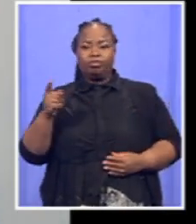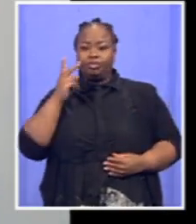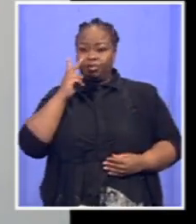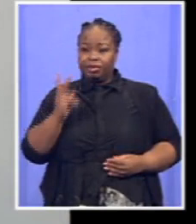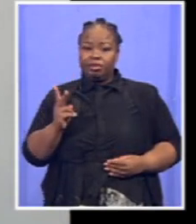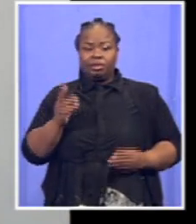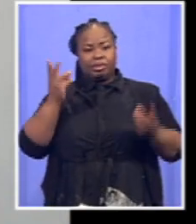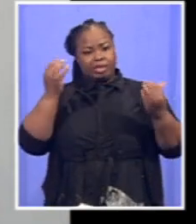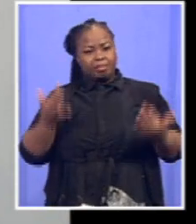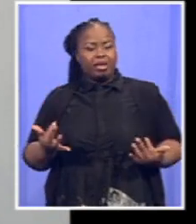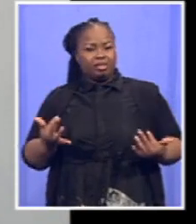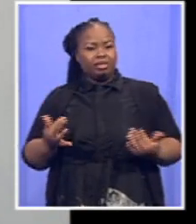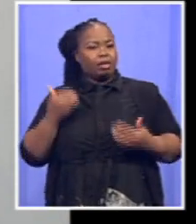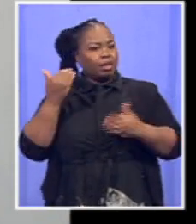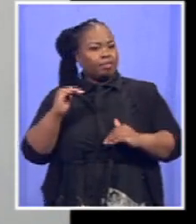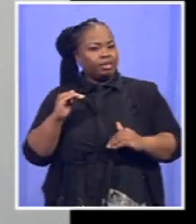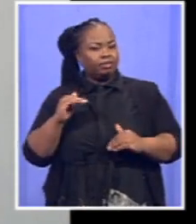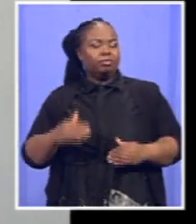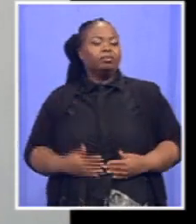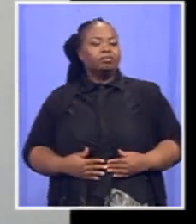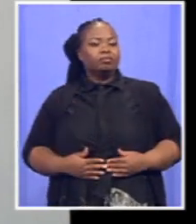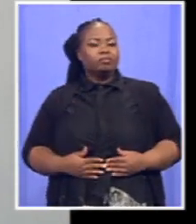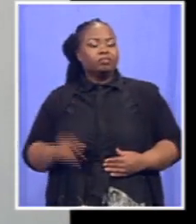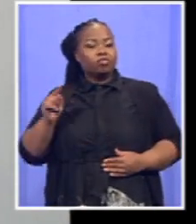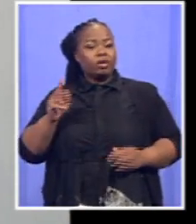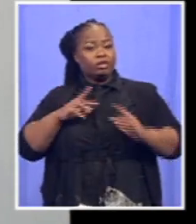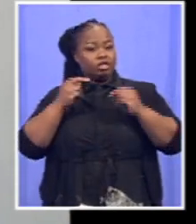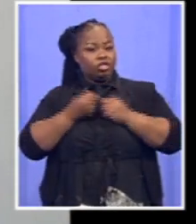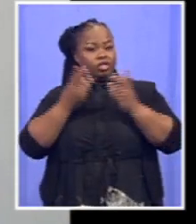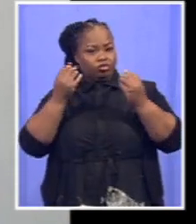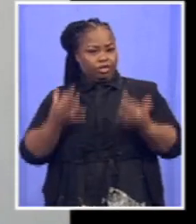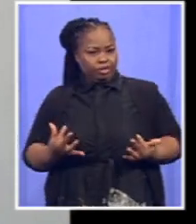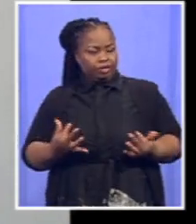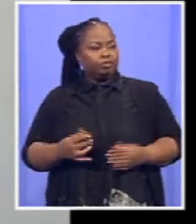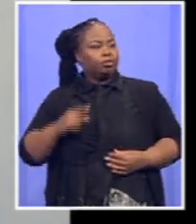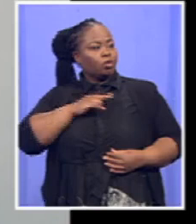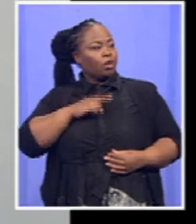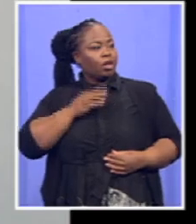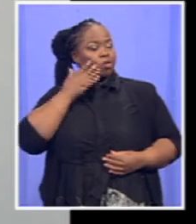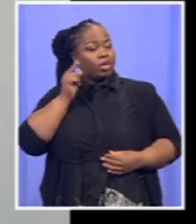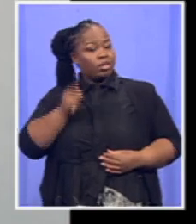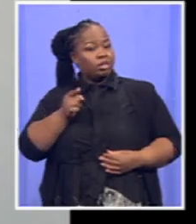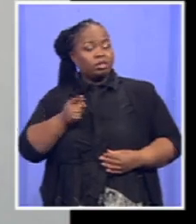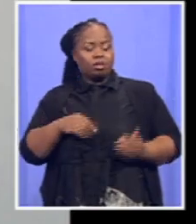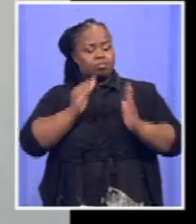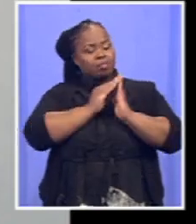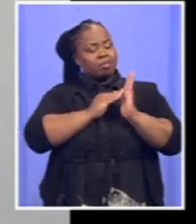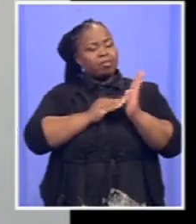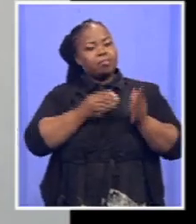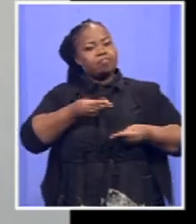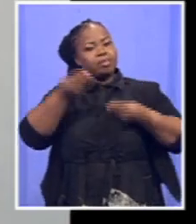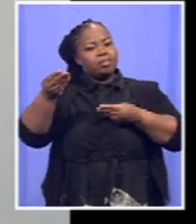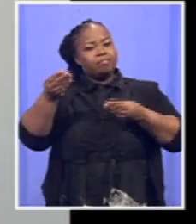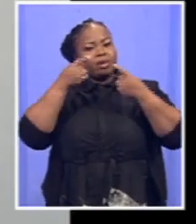the budgetary constraints and cuts that the National Treasury, when there's a tabling of budget every